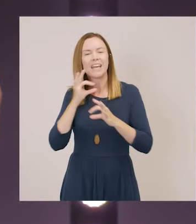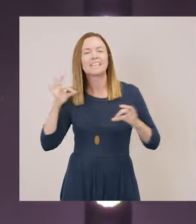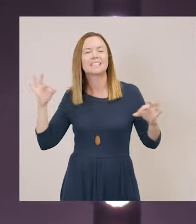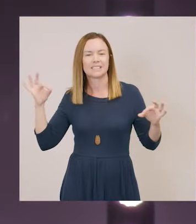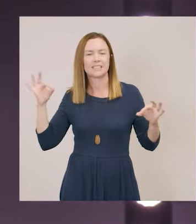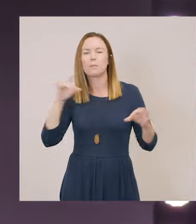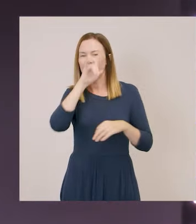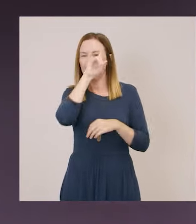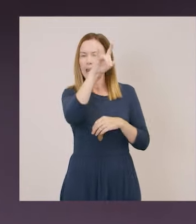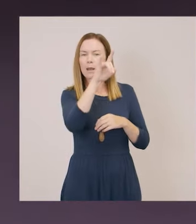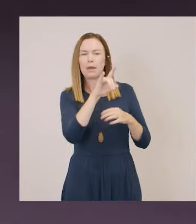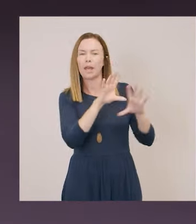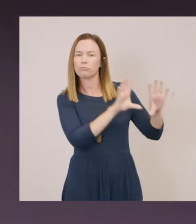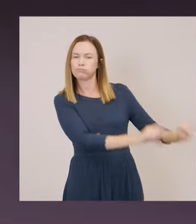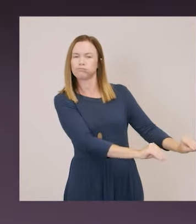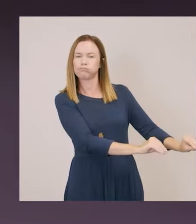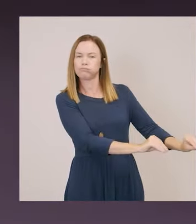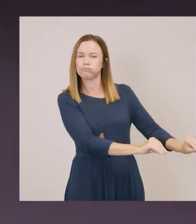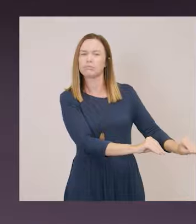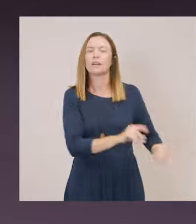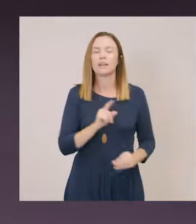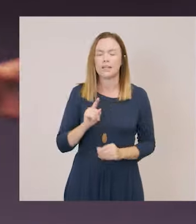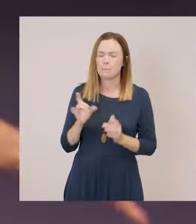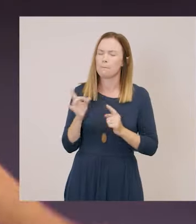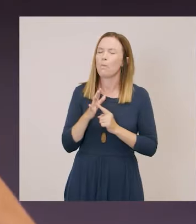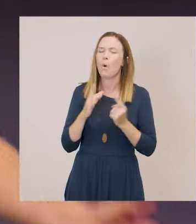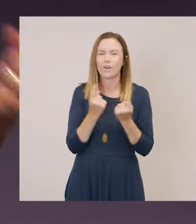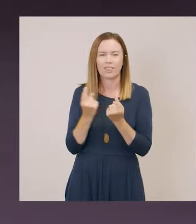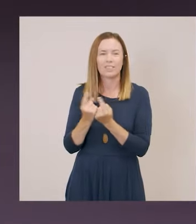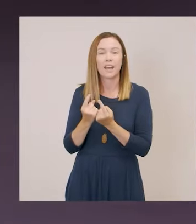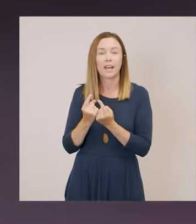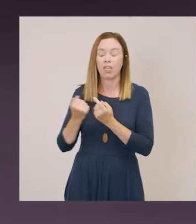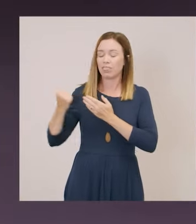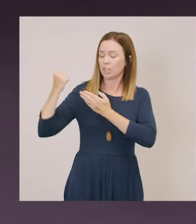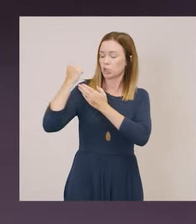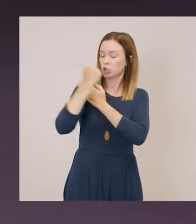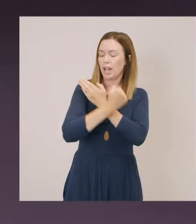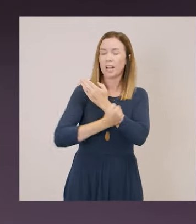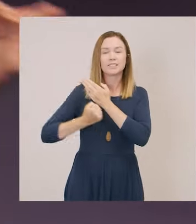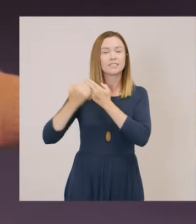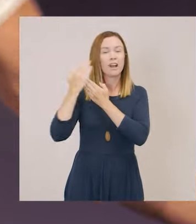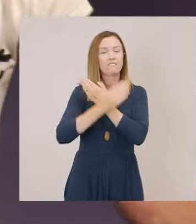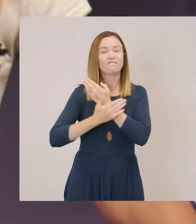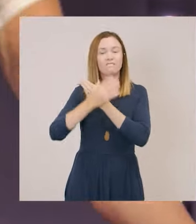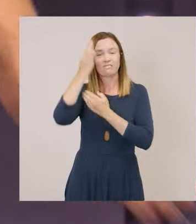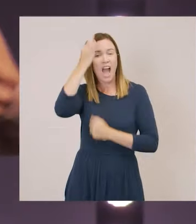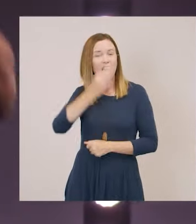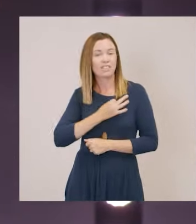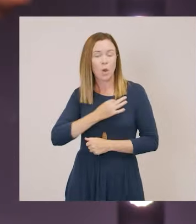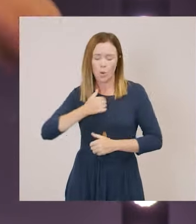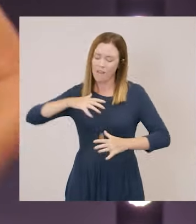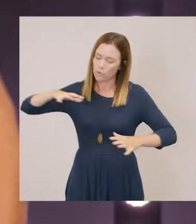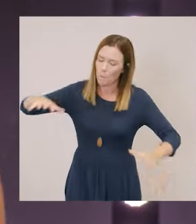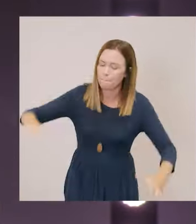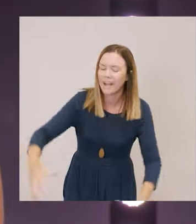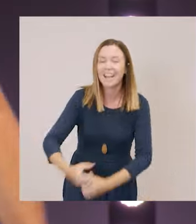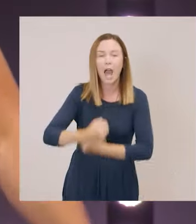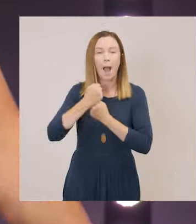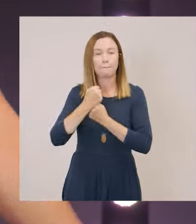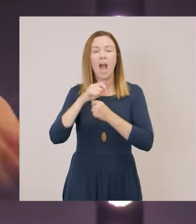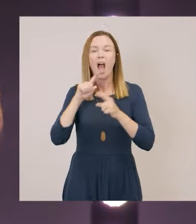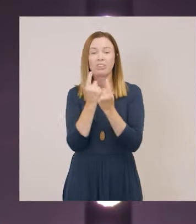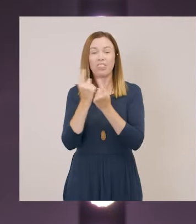It's such a key thing for us to do. We're told to pick up the shield of faith. We actually have to physically pick it up. Everything else is on